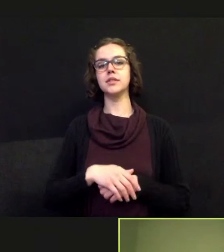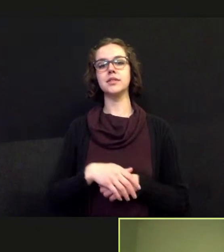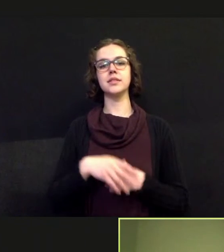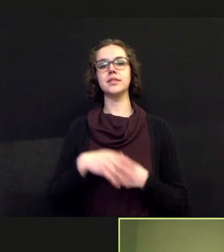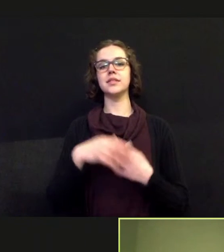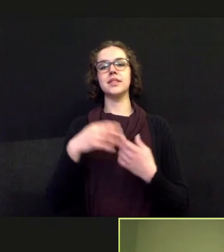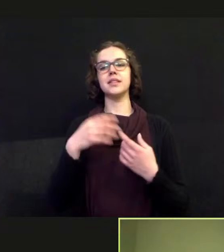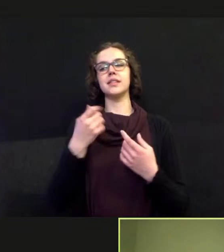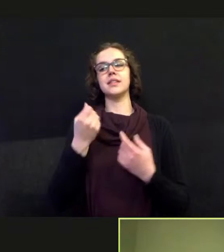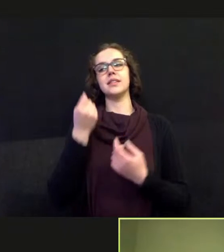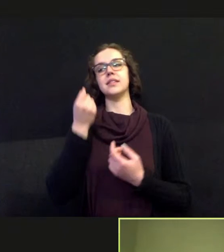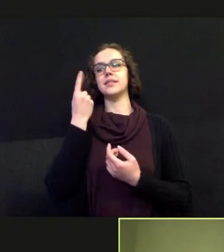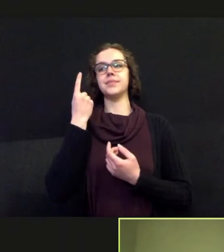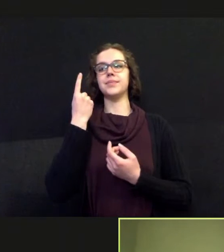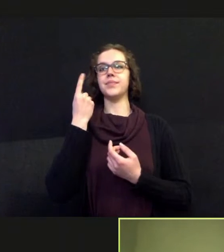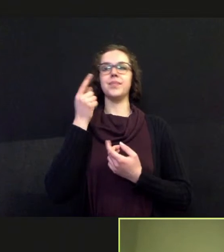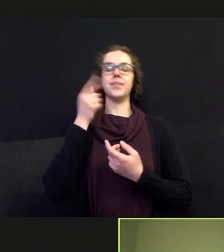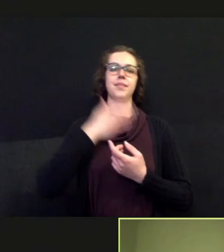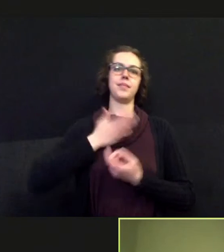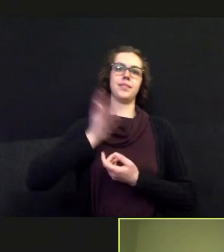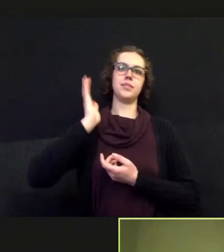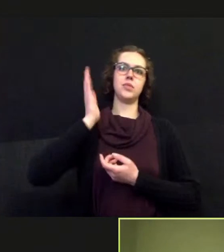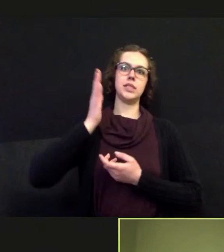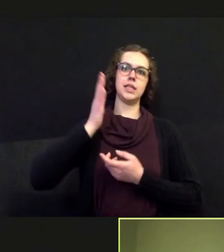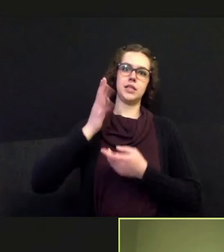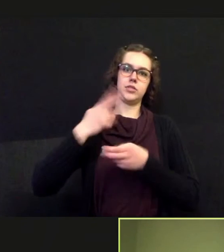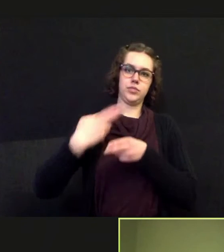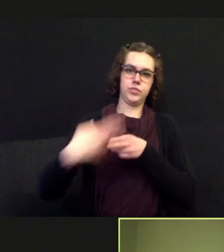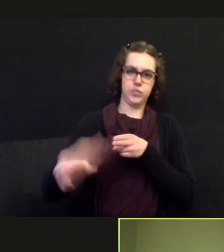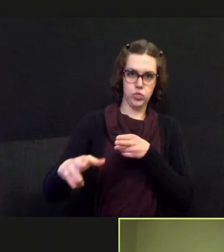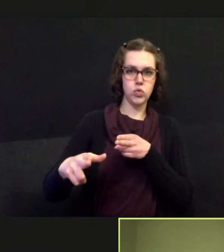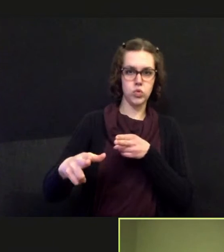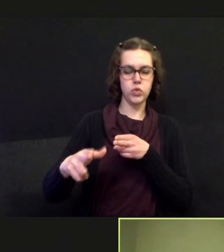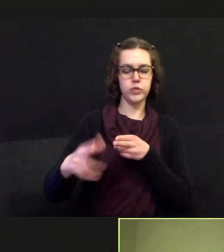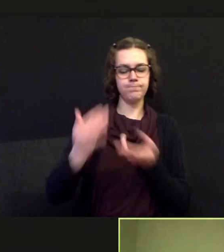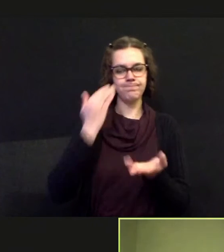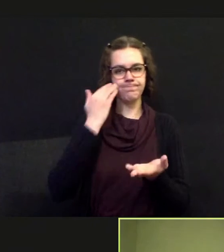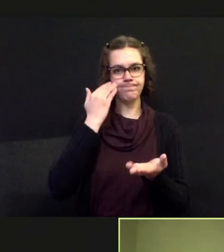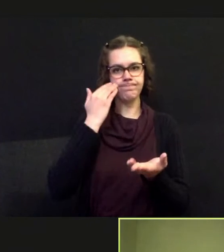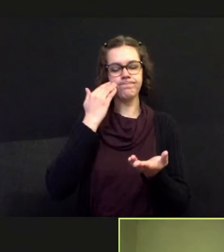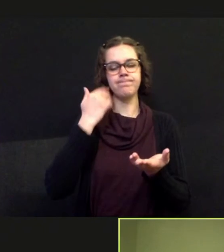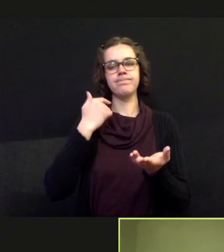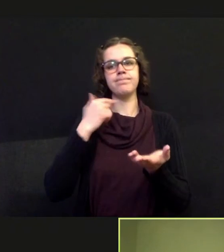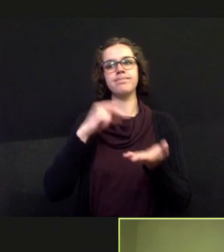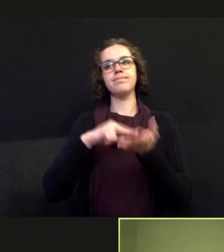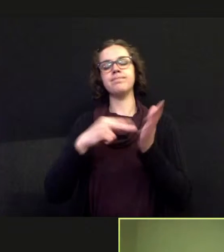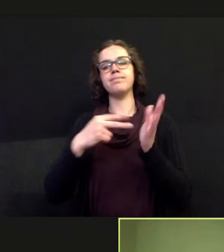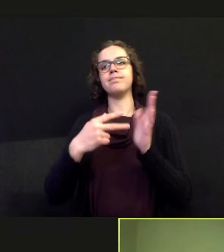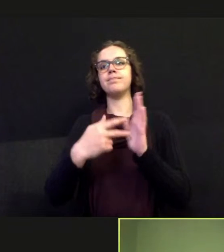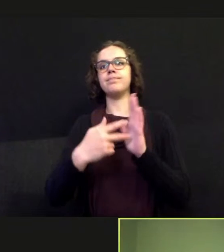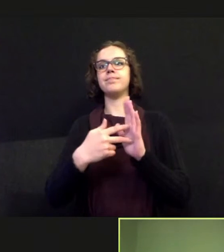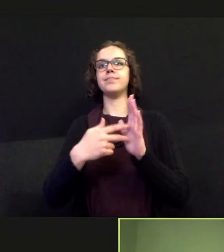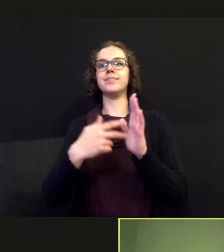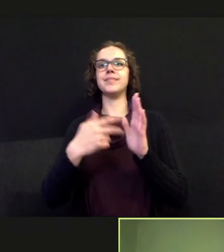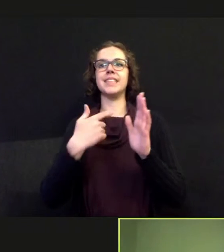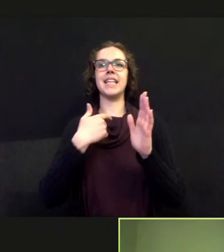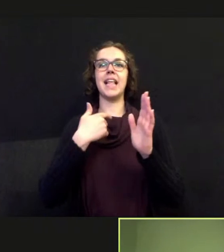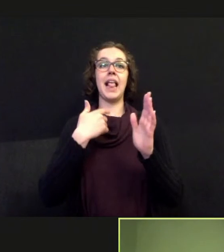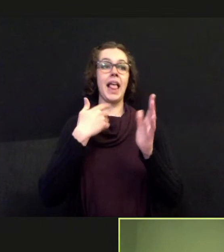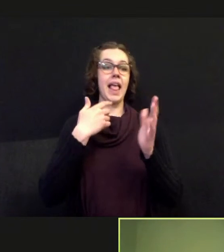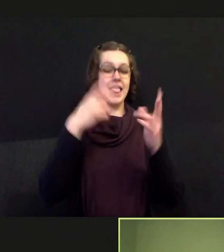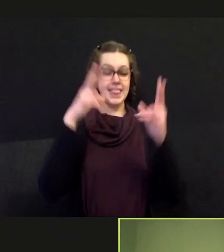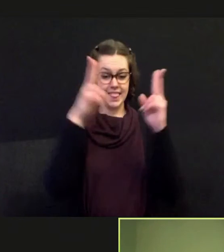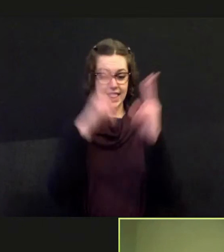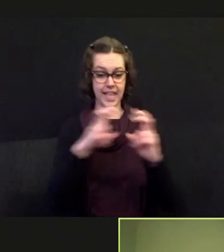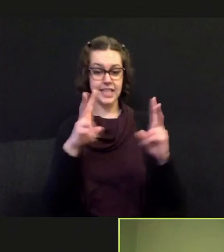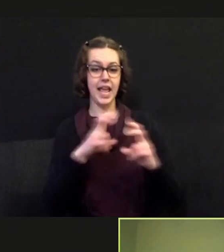of the presentation that I gave here, I presented a very limited analysis